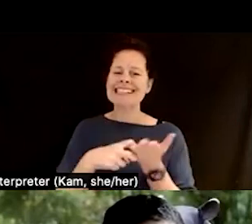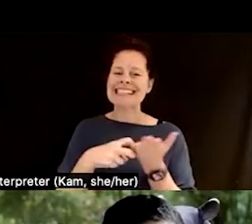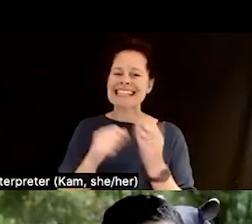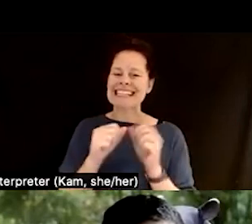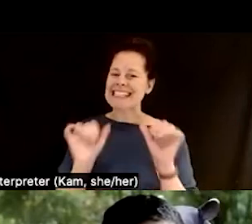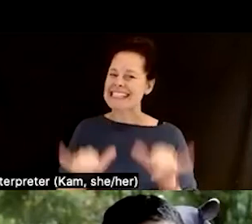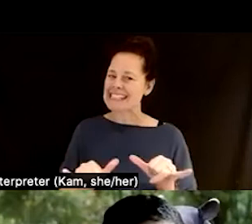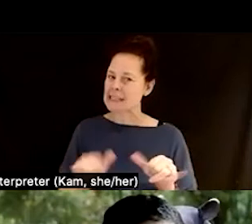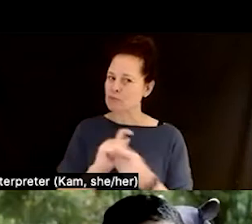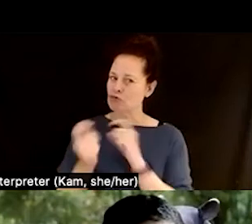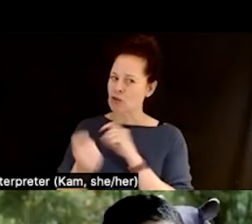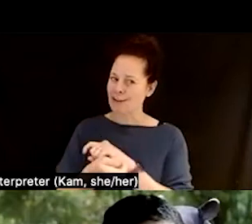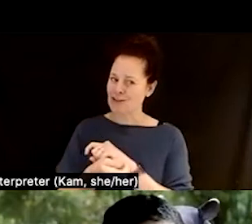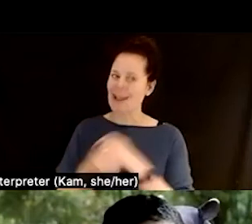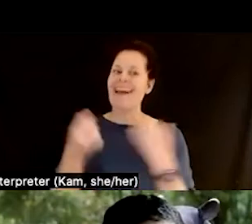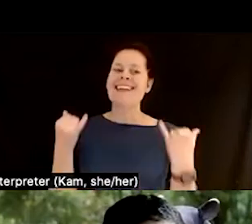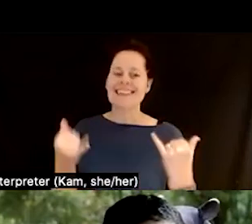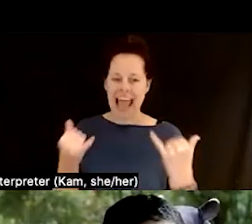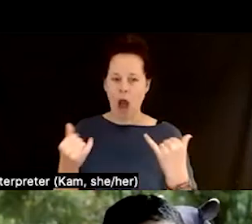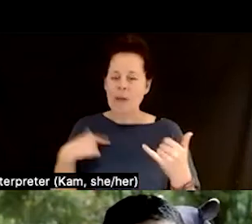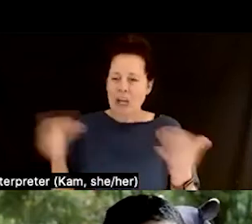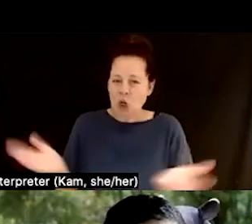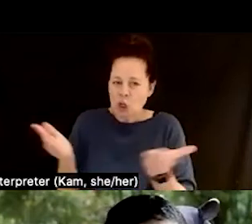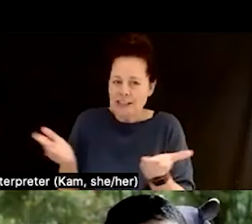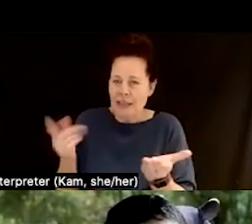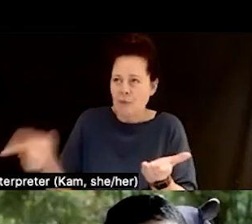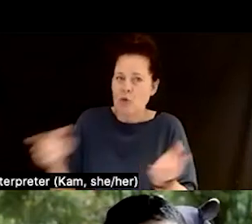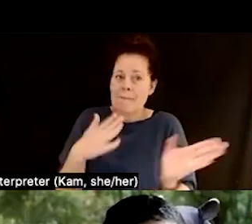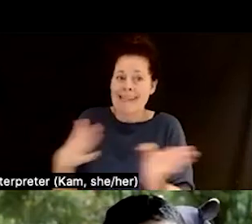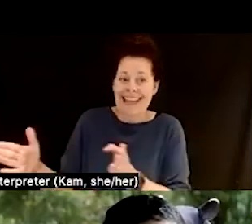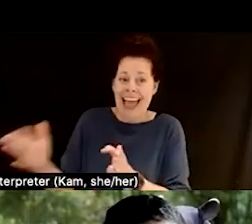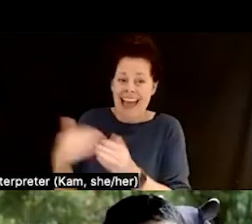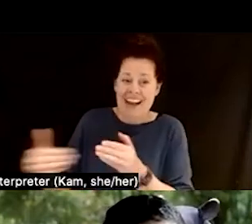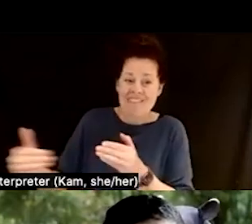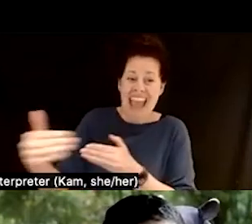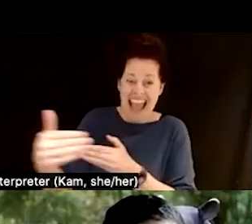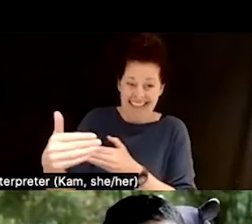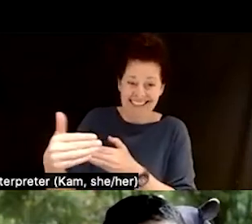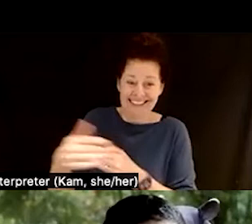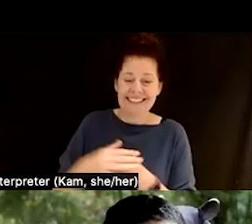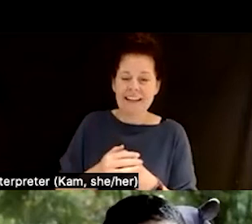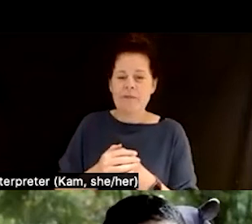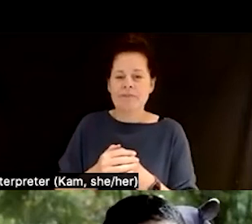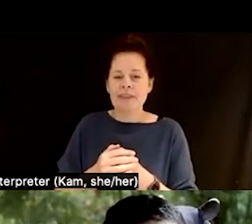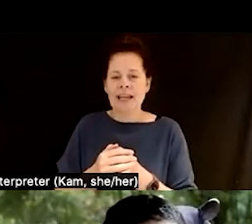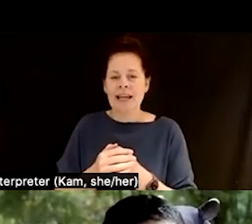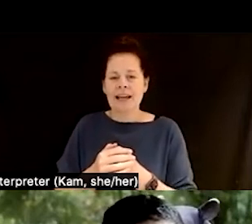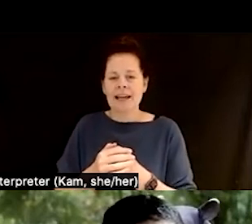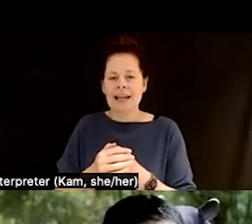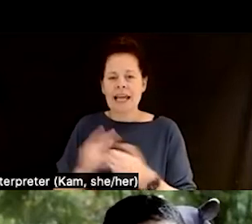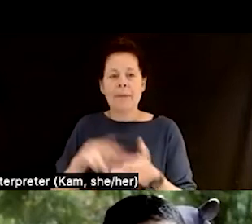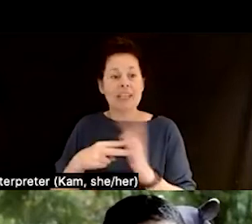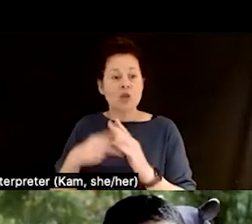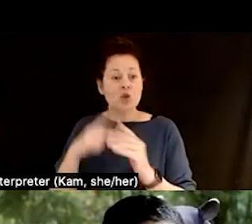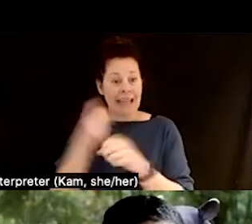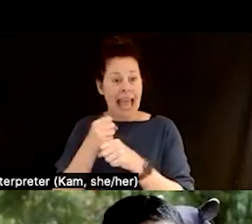is we encourage people to plan their visit in advance, and everybody gets better prices if